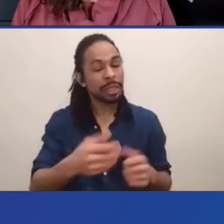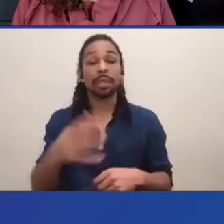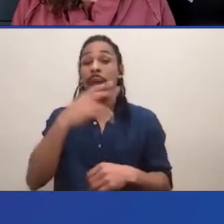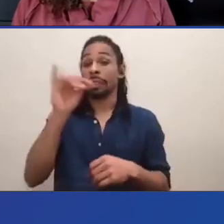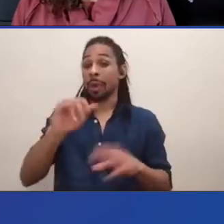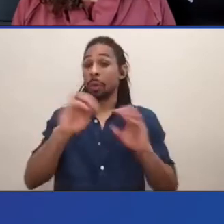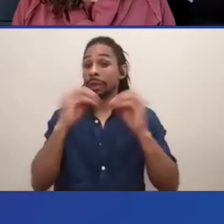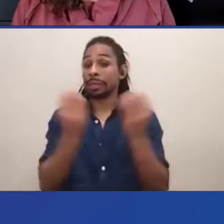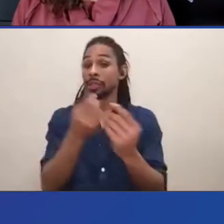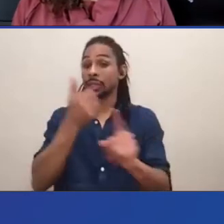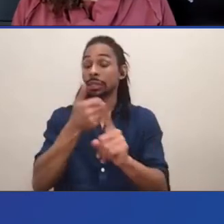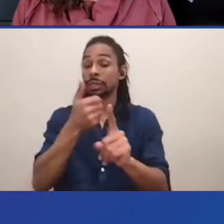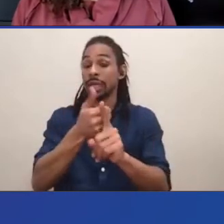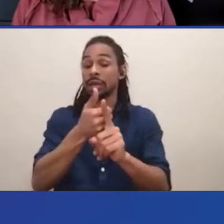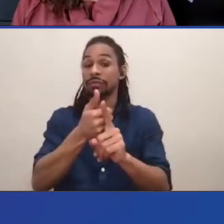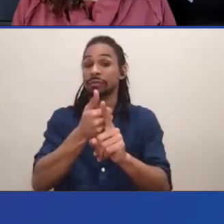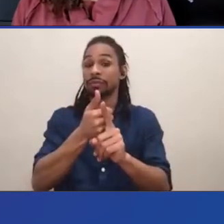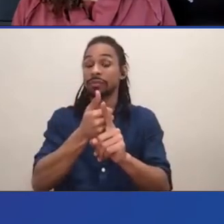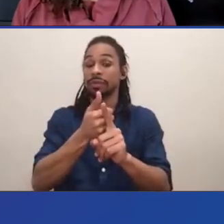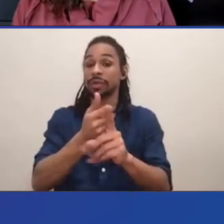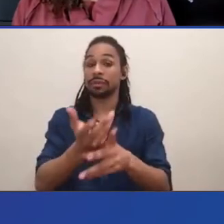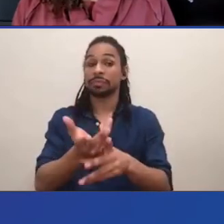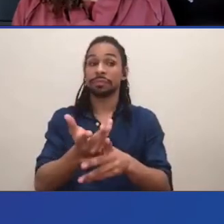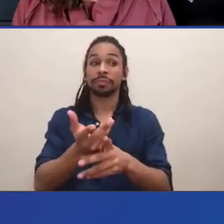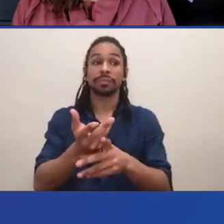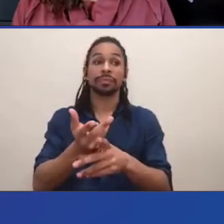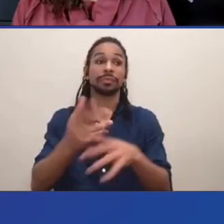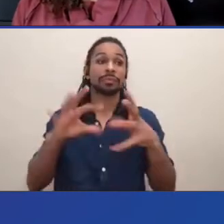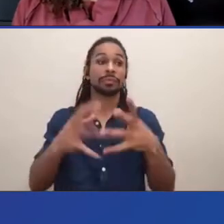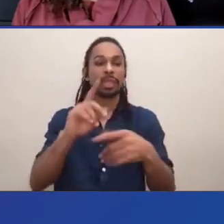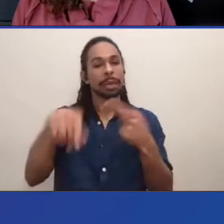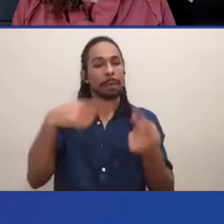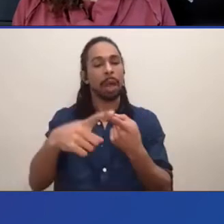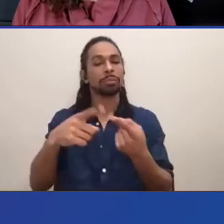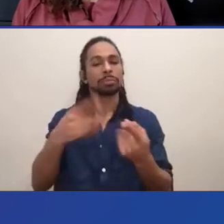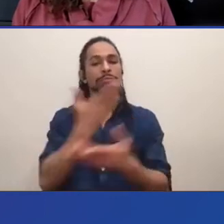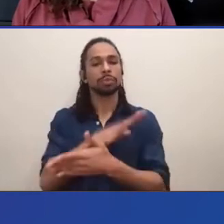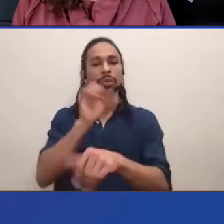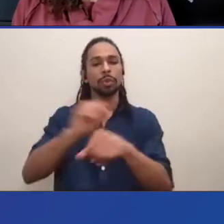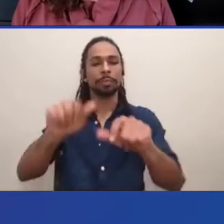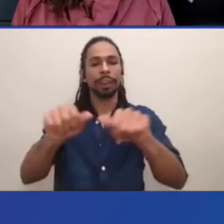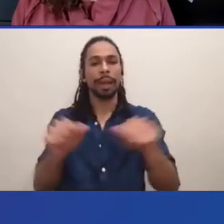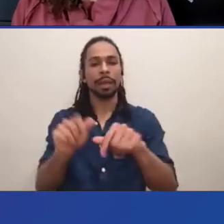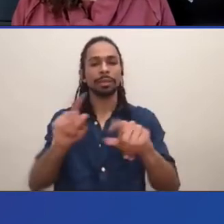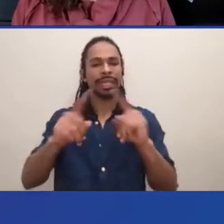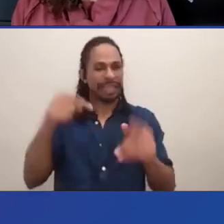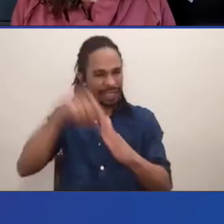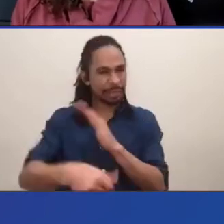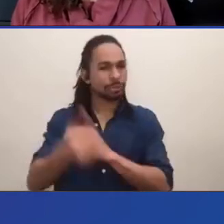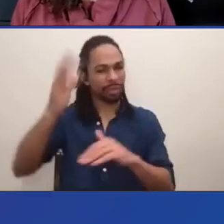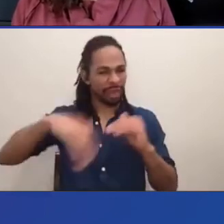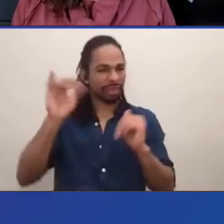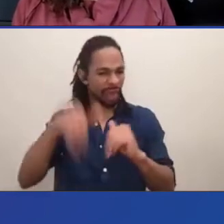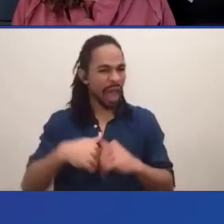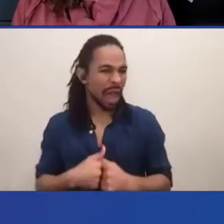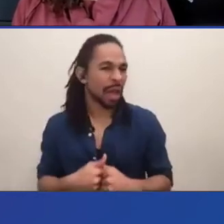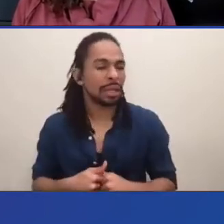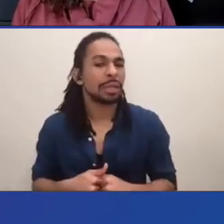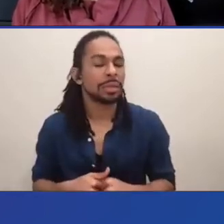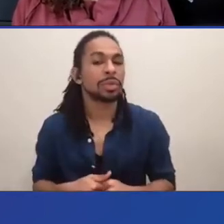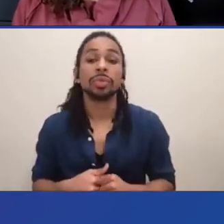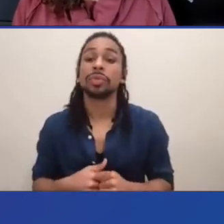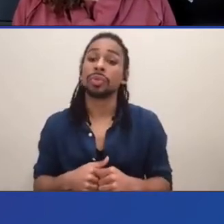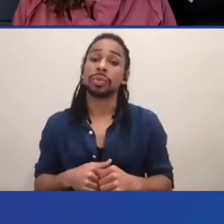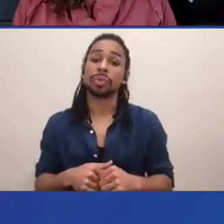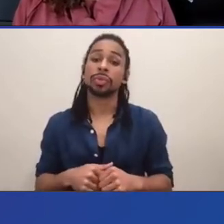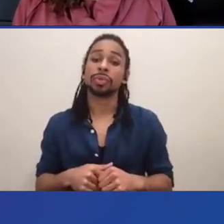about, say, like the music workplace, but it's deeper than that. You know, it always is. And so it's